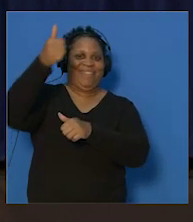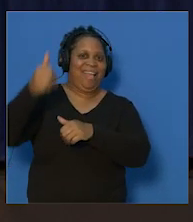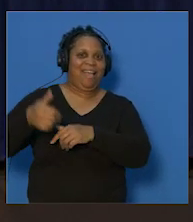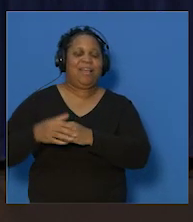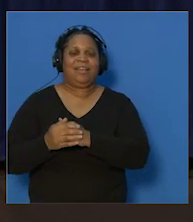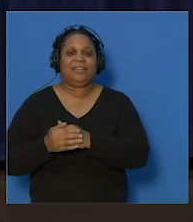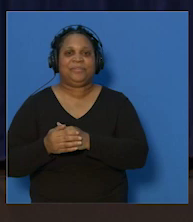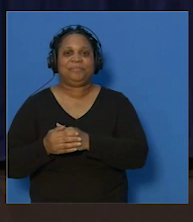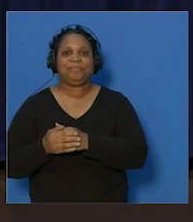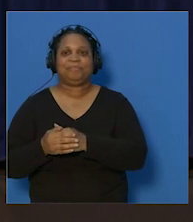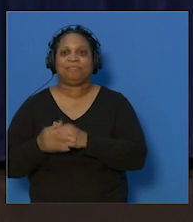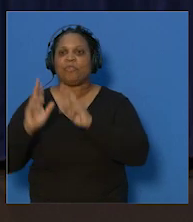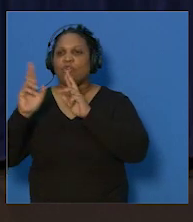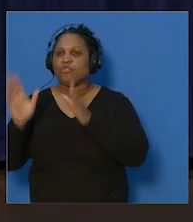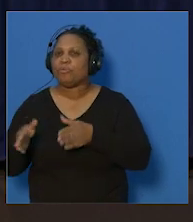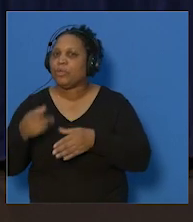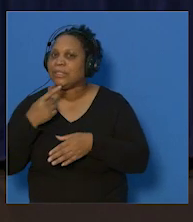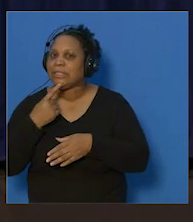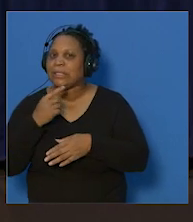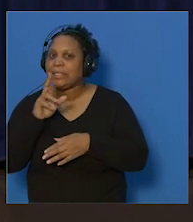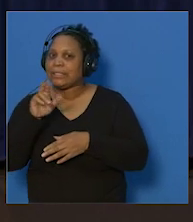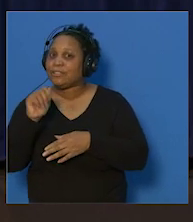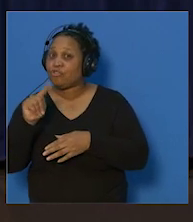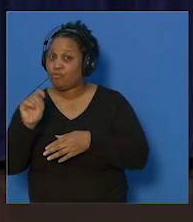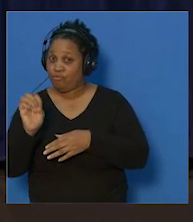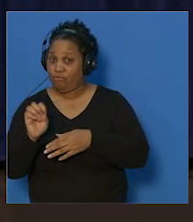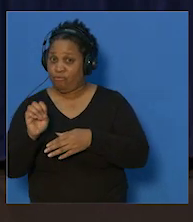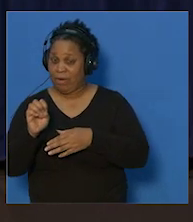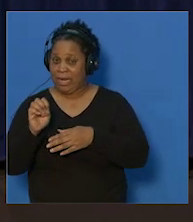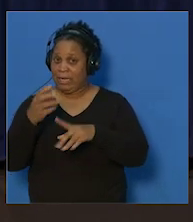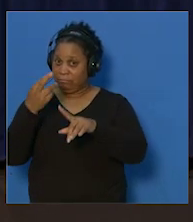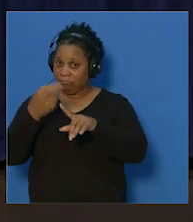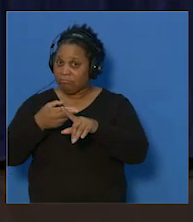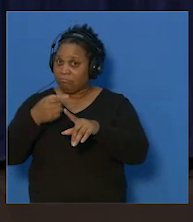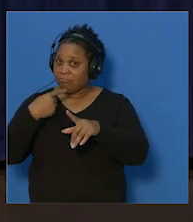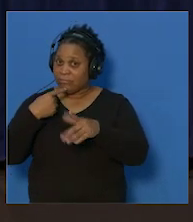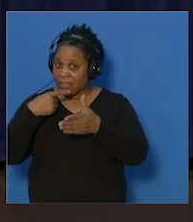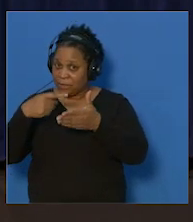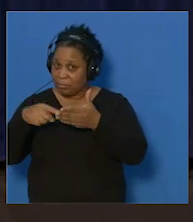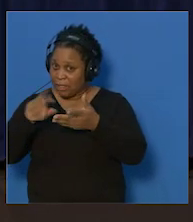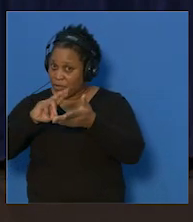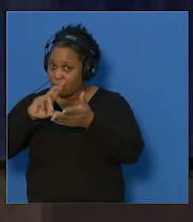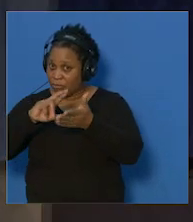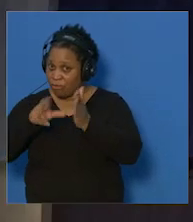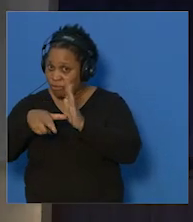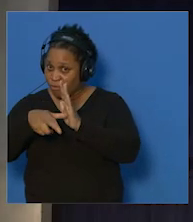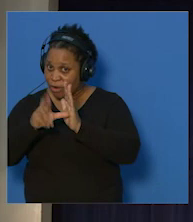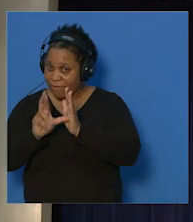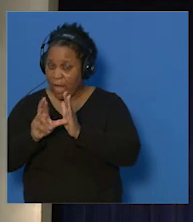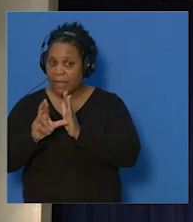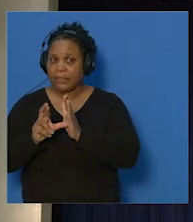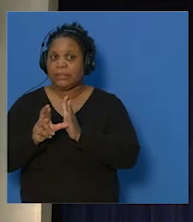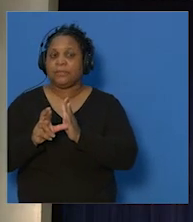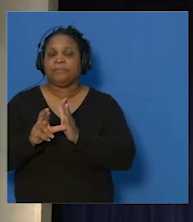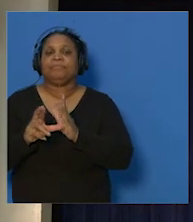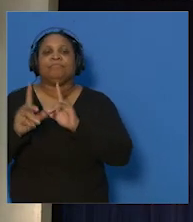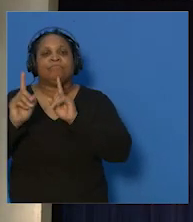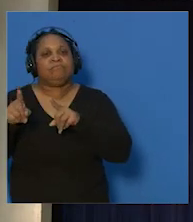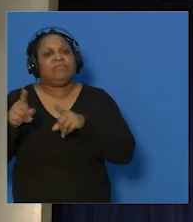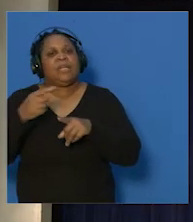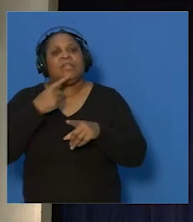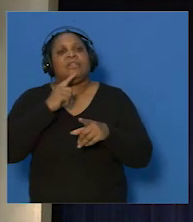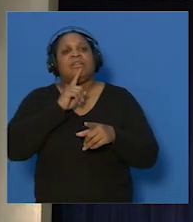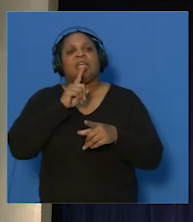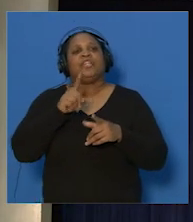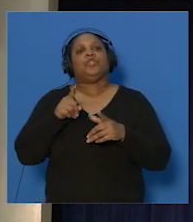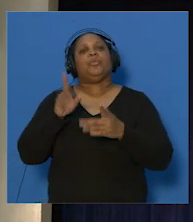So on that basis, is it the rate that Helix is being paid that's being revised? The actual contract is being revised because